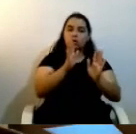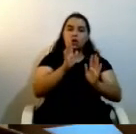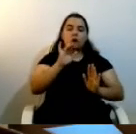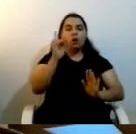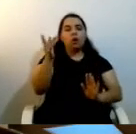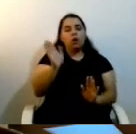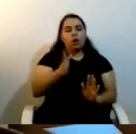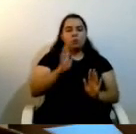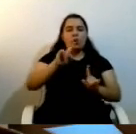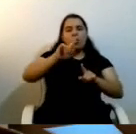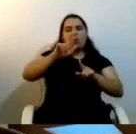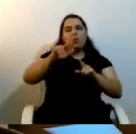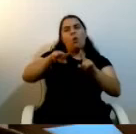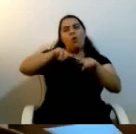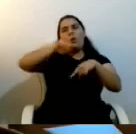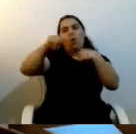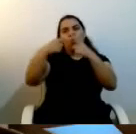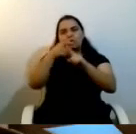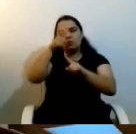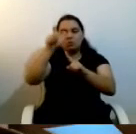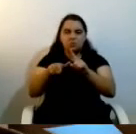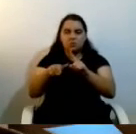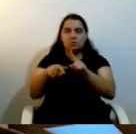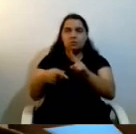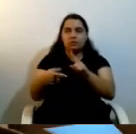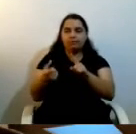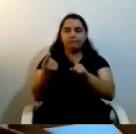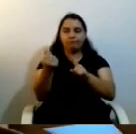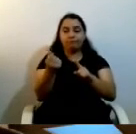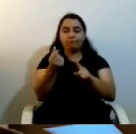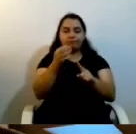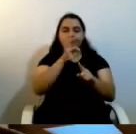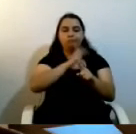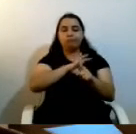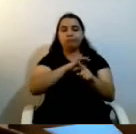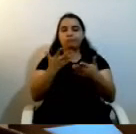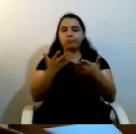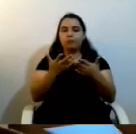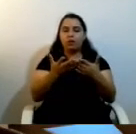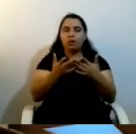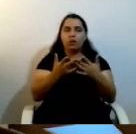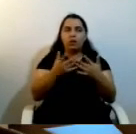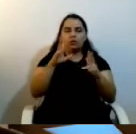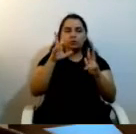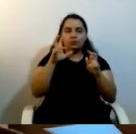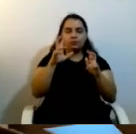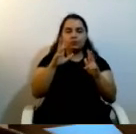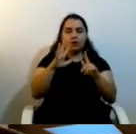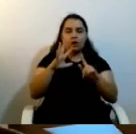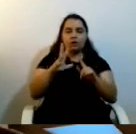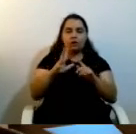a percentage of the government's money and rob us of the control over our services.